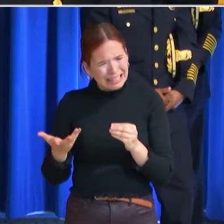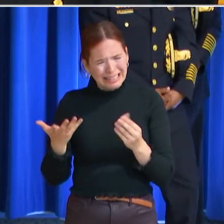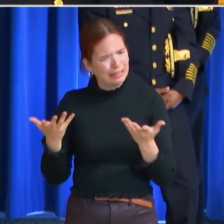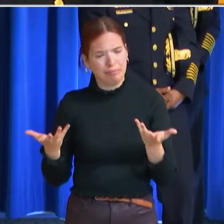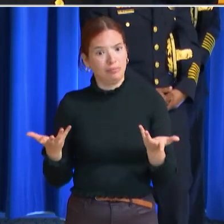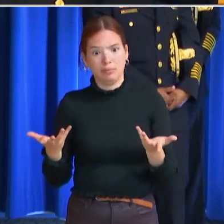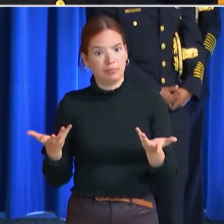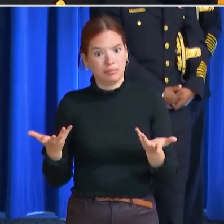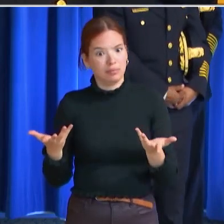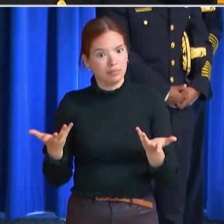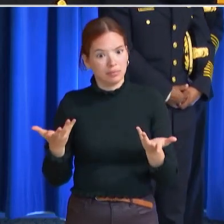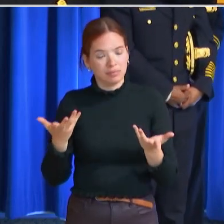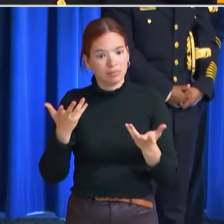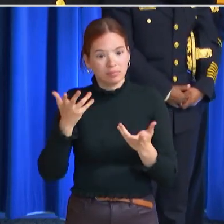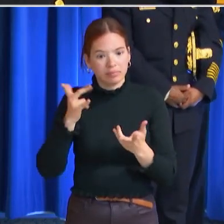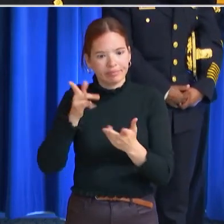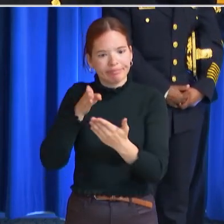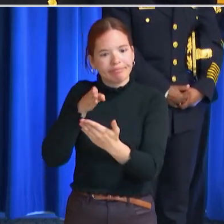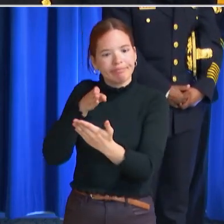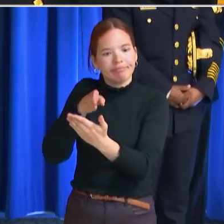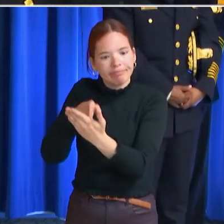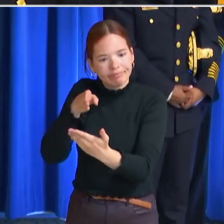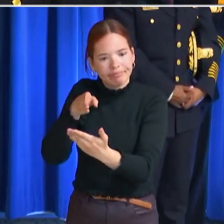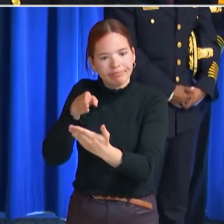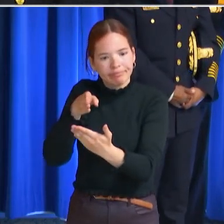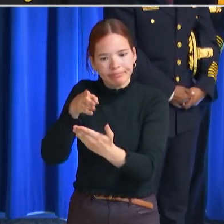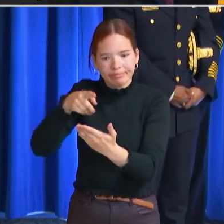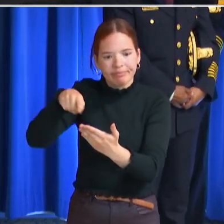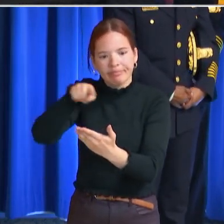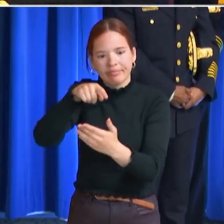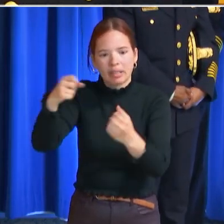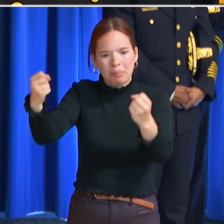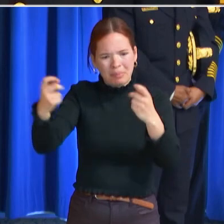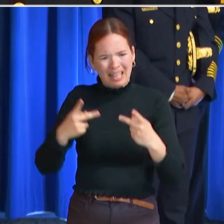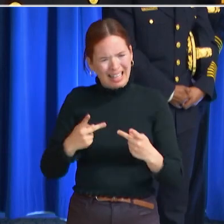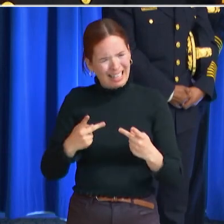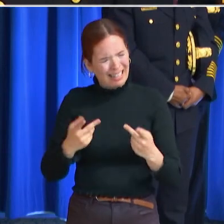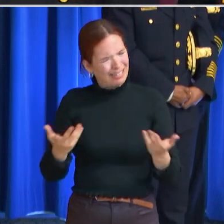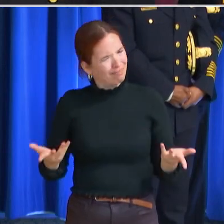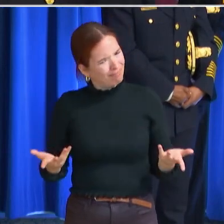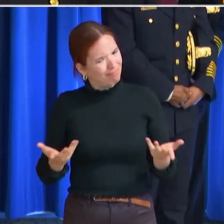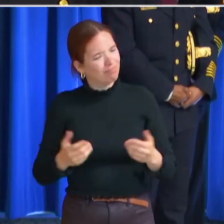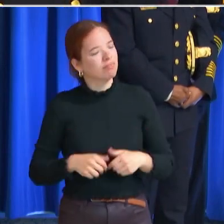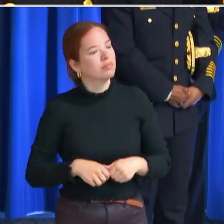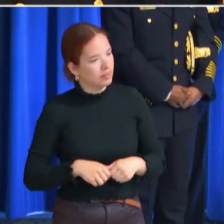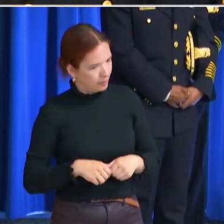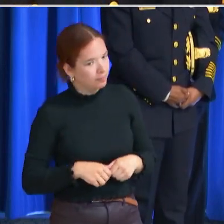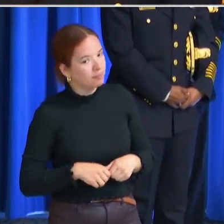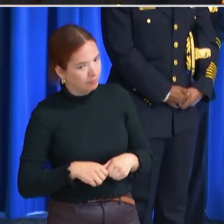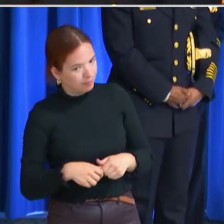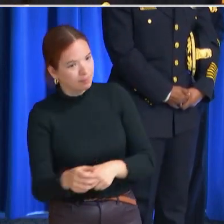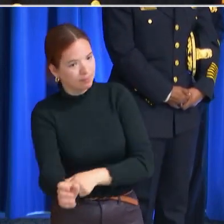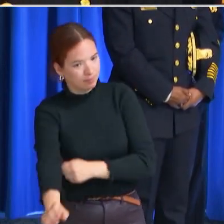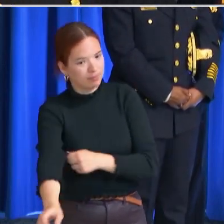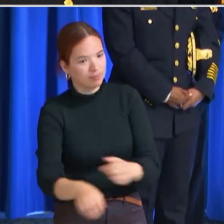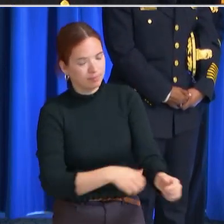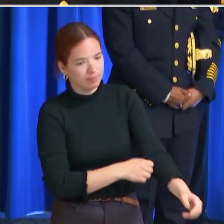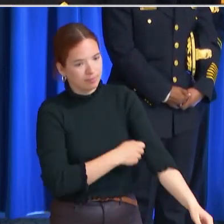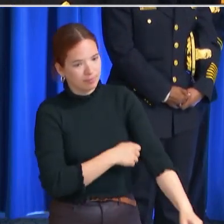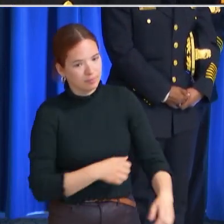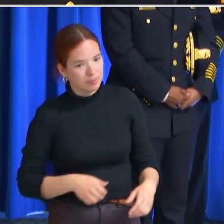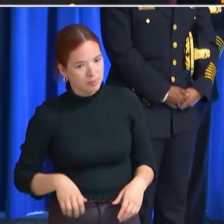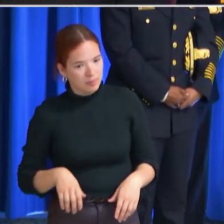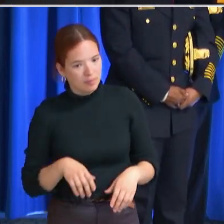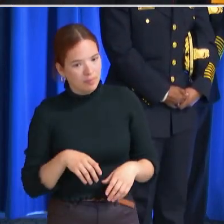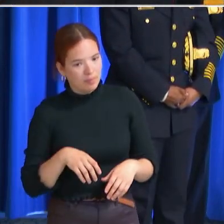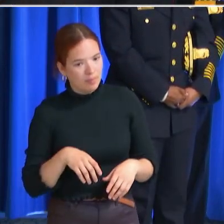a comeback, to an investment in the comeback of downtown. Mayor, you have to go back to Chief Ramsey when